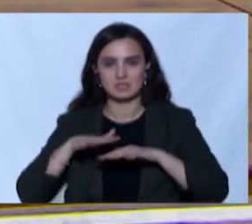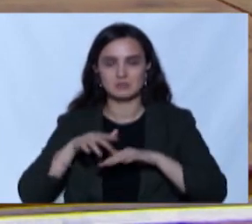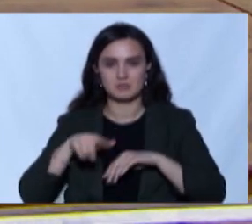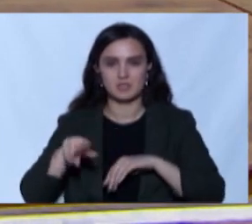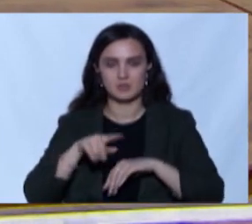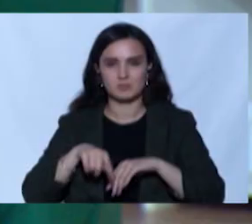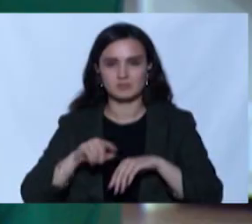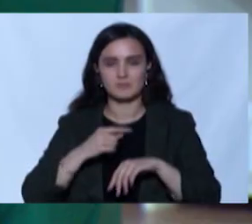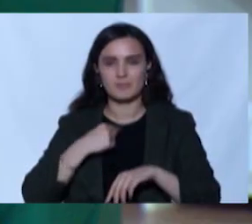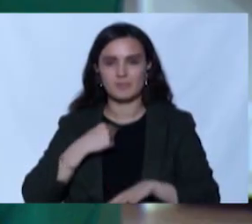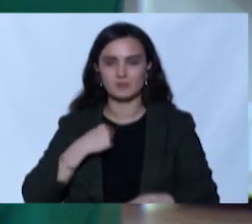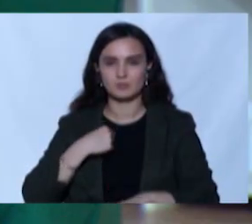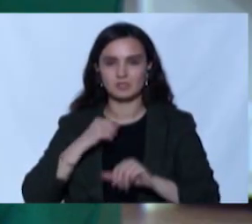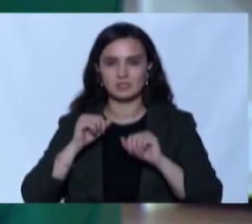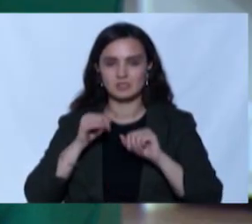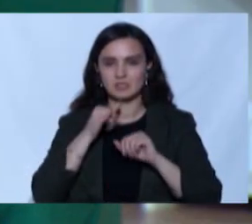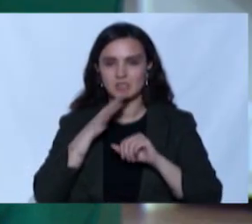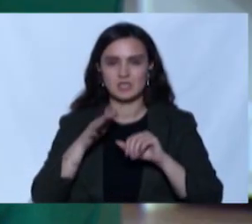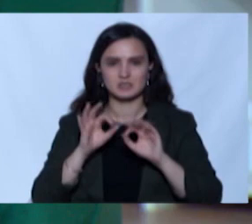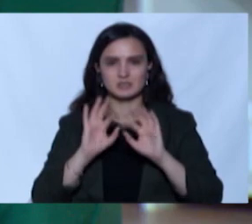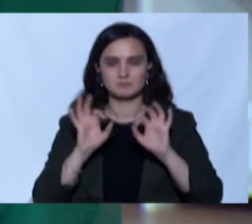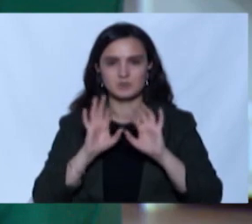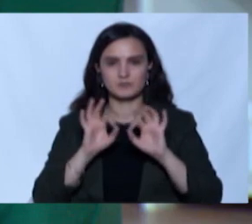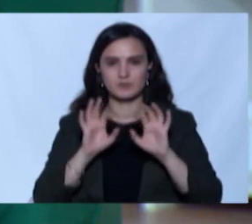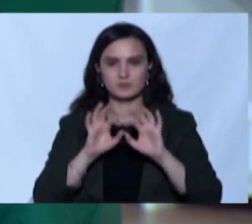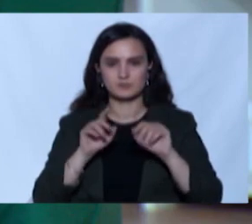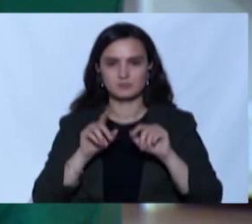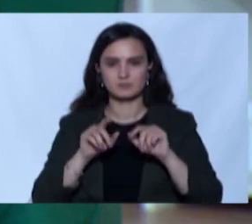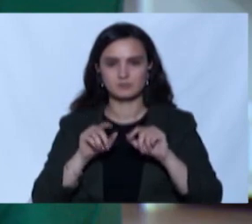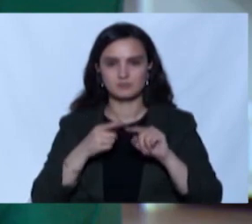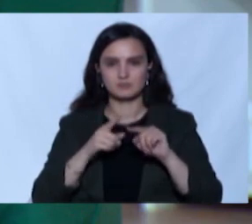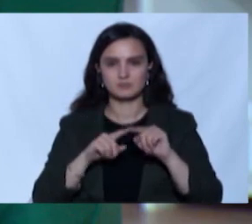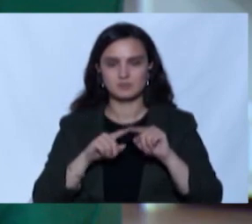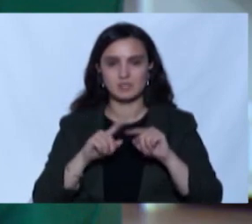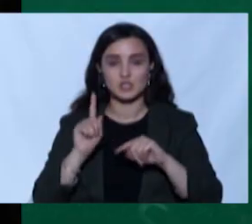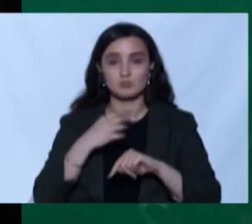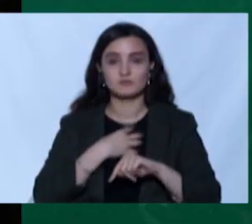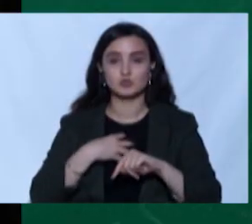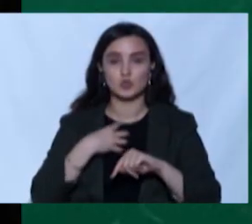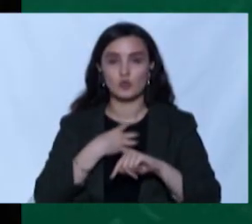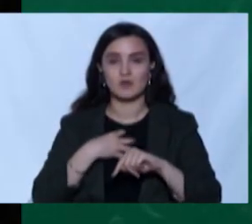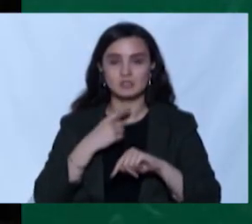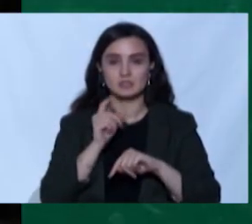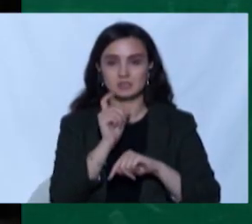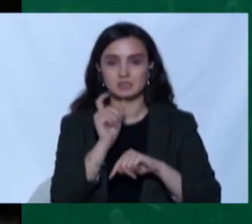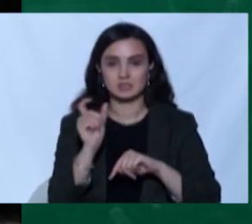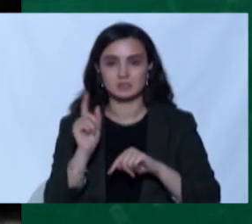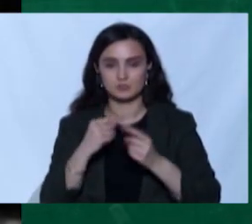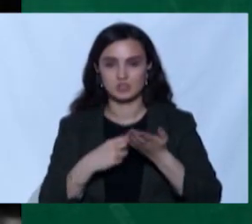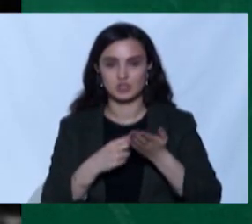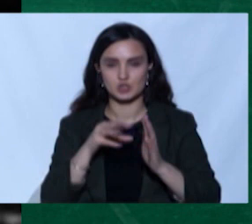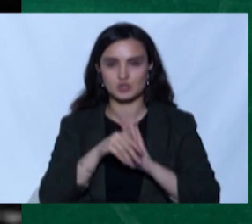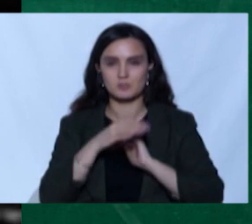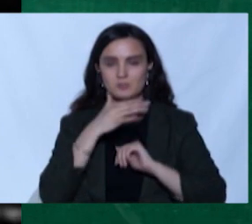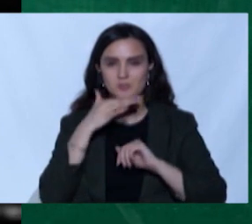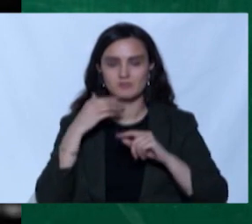course. And we can't speak about the genre without moving on to some of the key themes in this book, of which there are many.